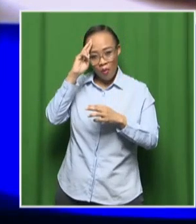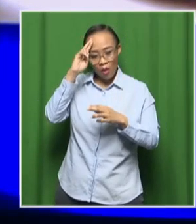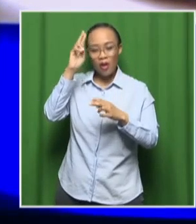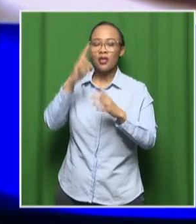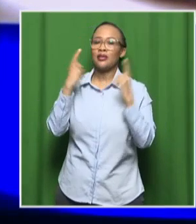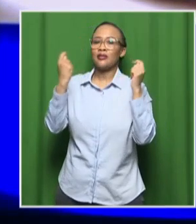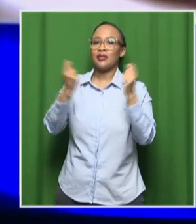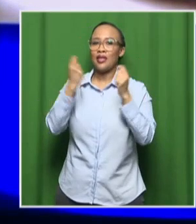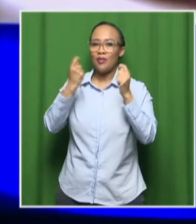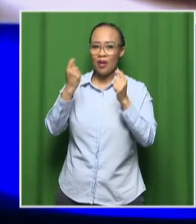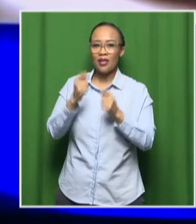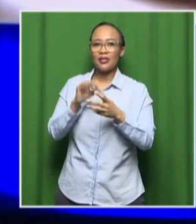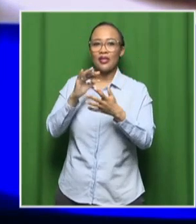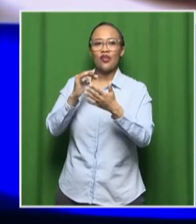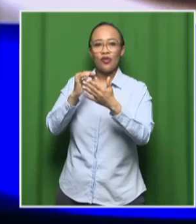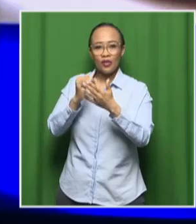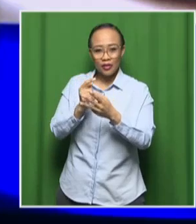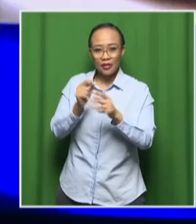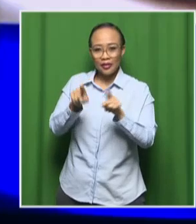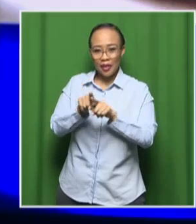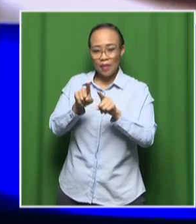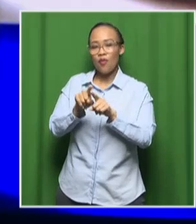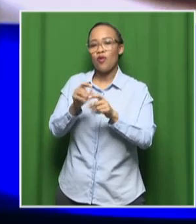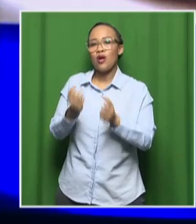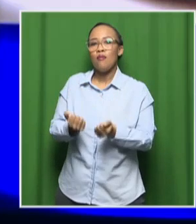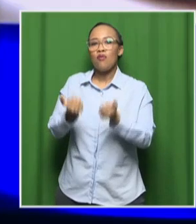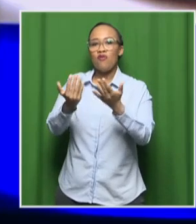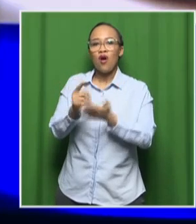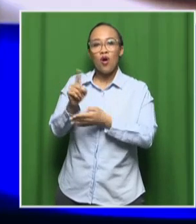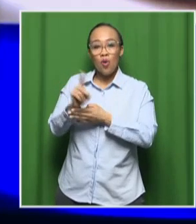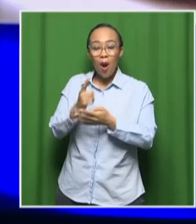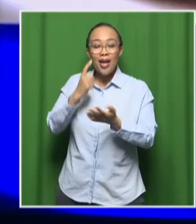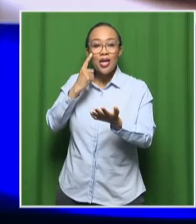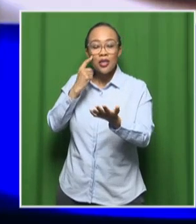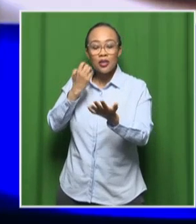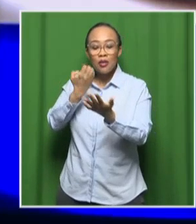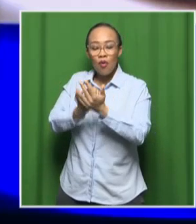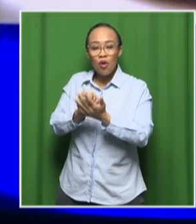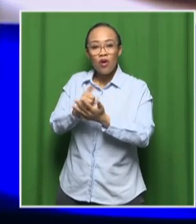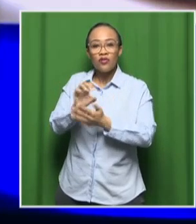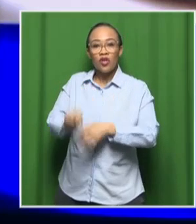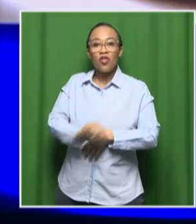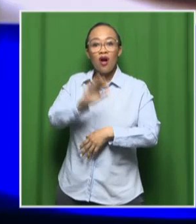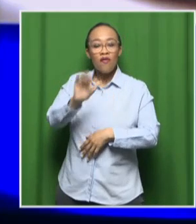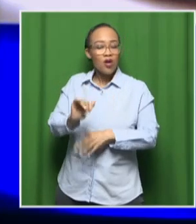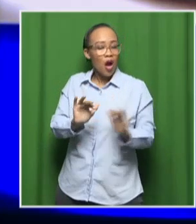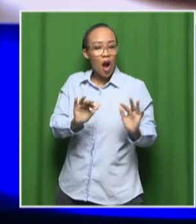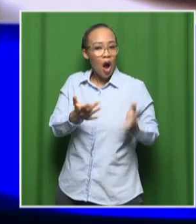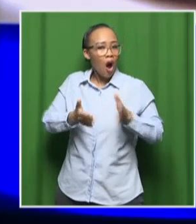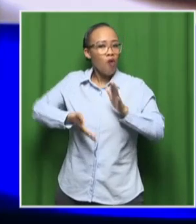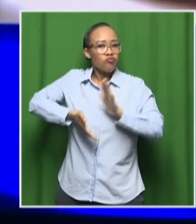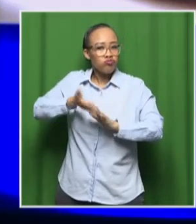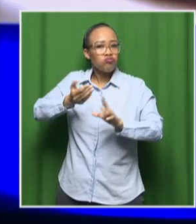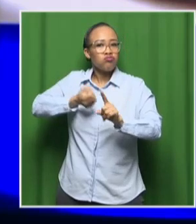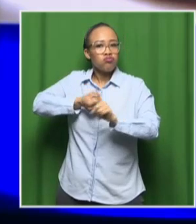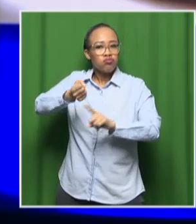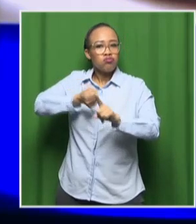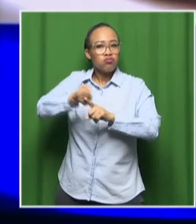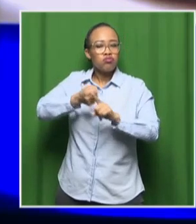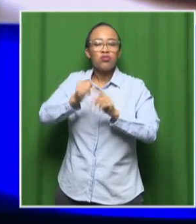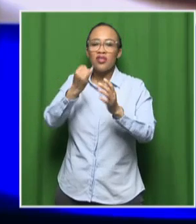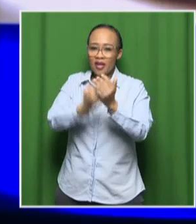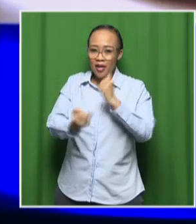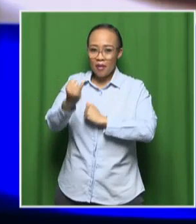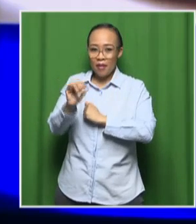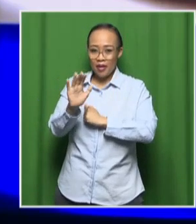conserving, and of course, providing a durable testament of South Africa's road to independence. Now, the event is being held at the